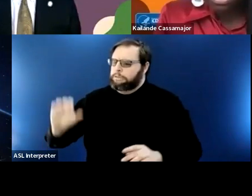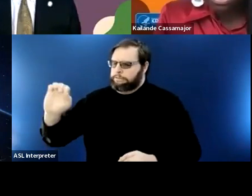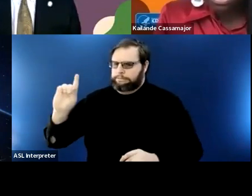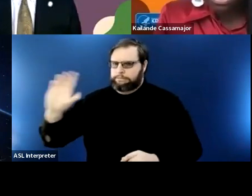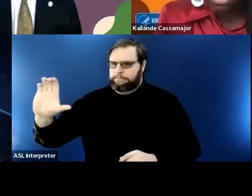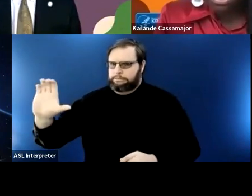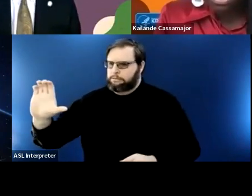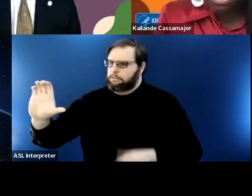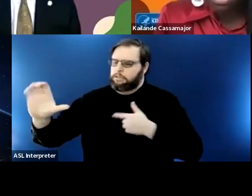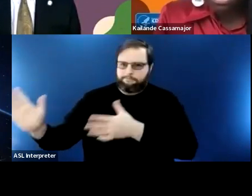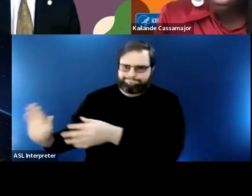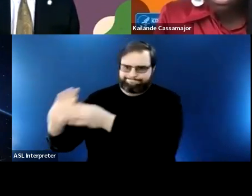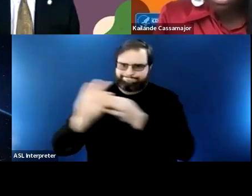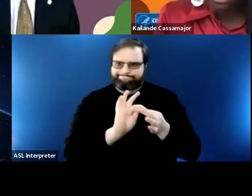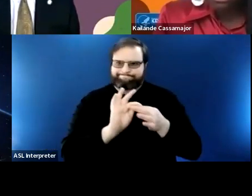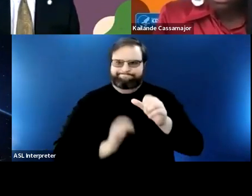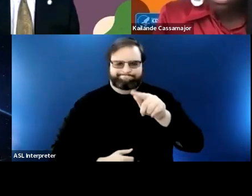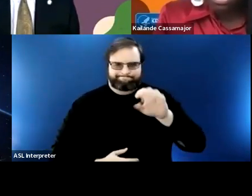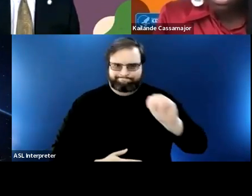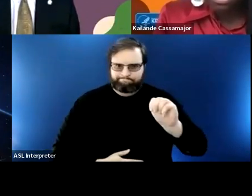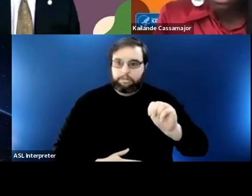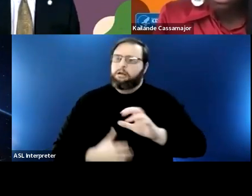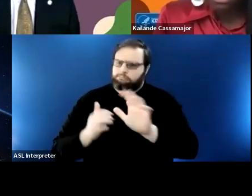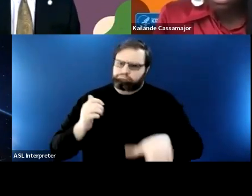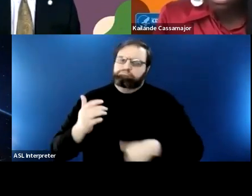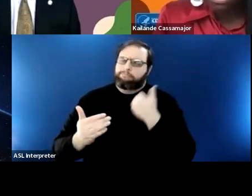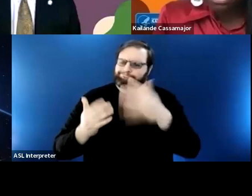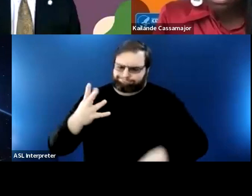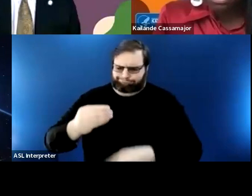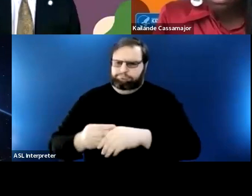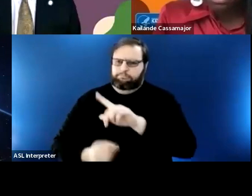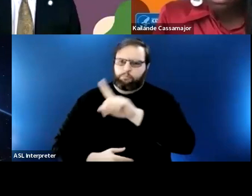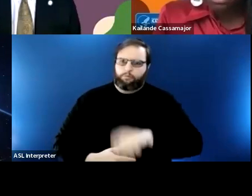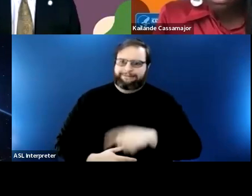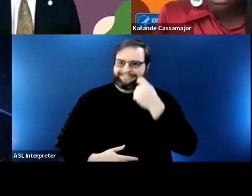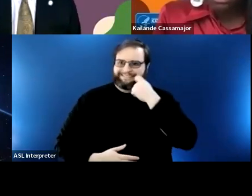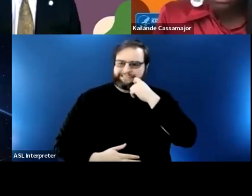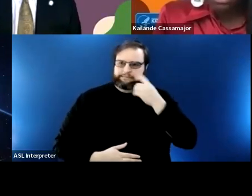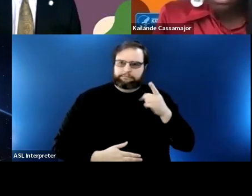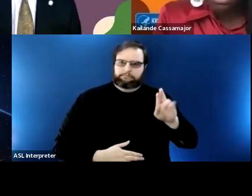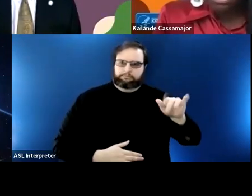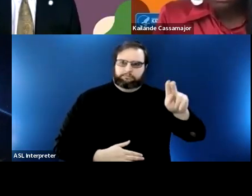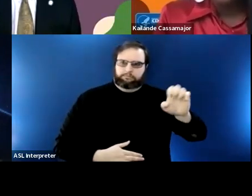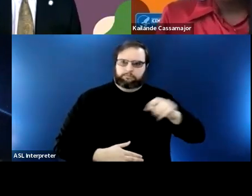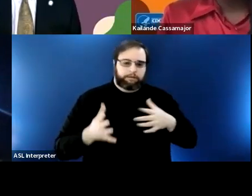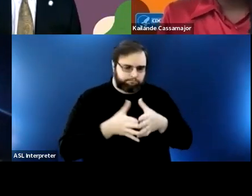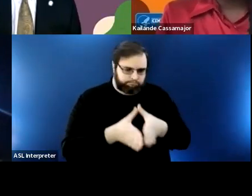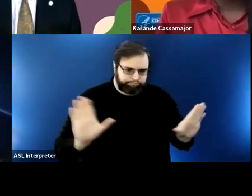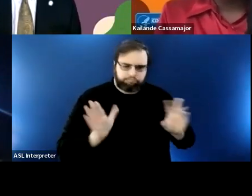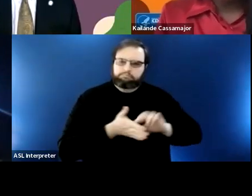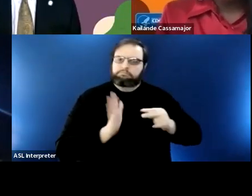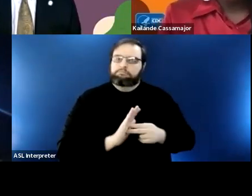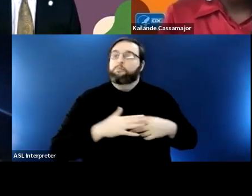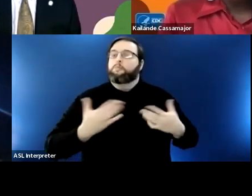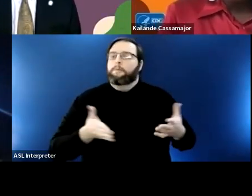with STEM-related departments? And that follows on the question that we just had and Dr. Carlisle letting us know the comprehensive definition of what public